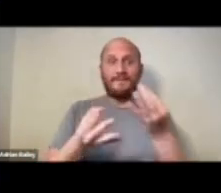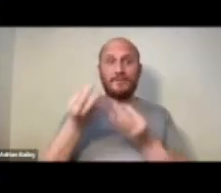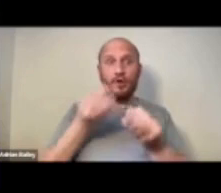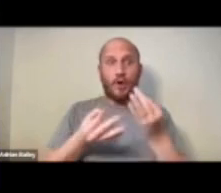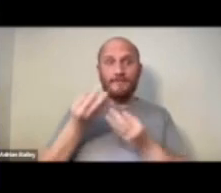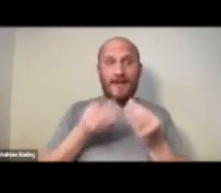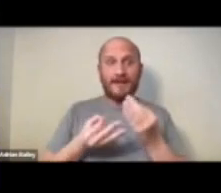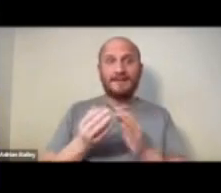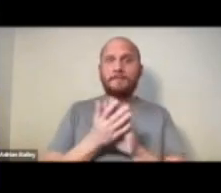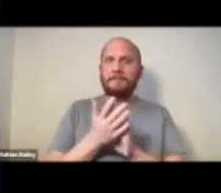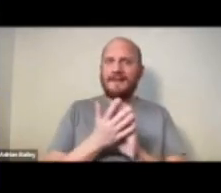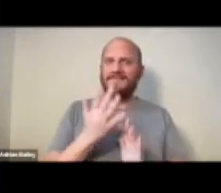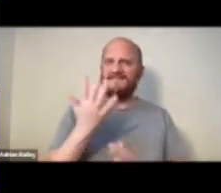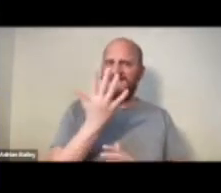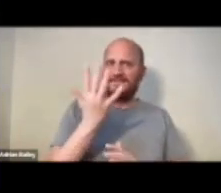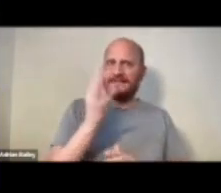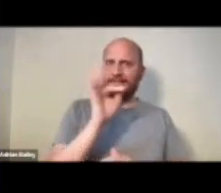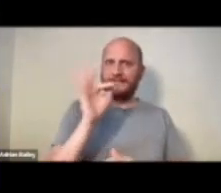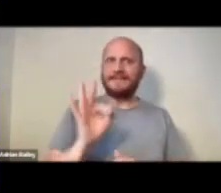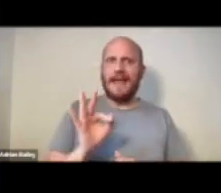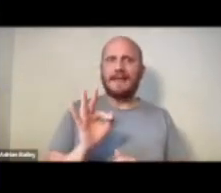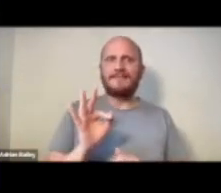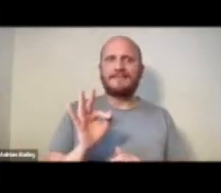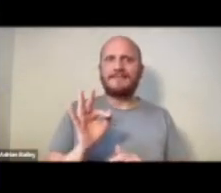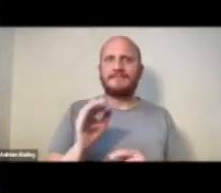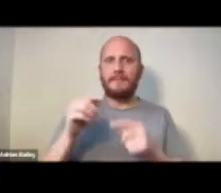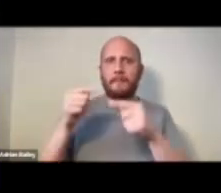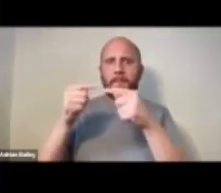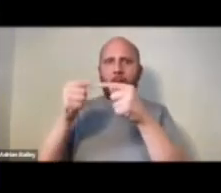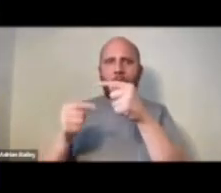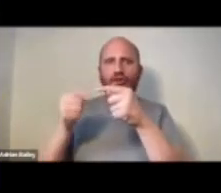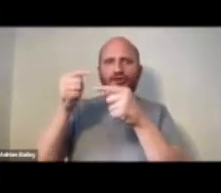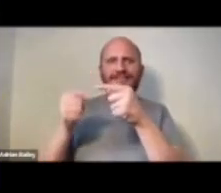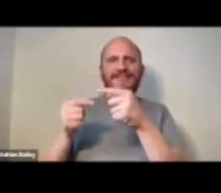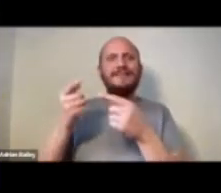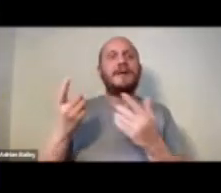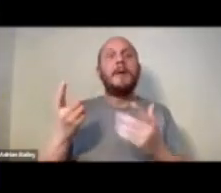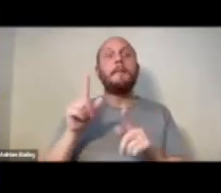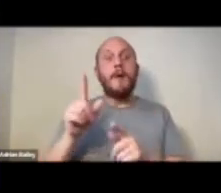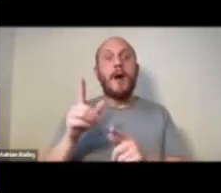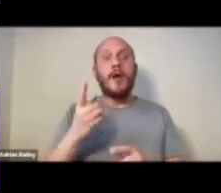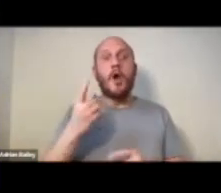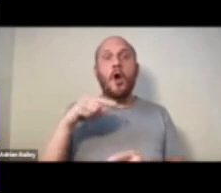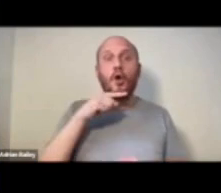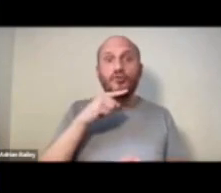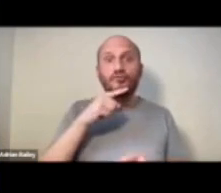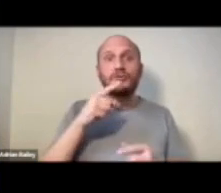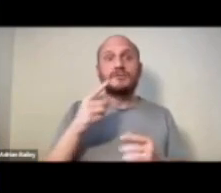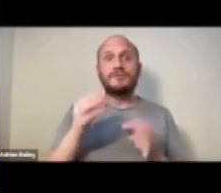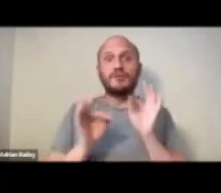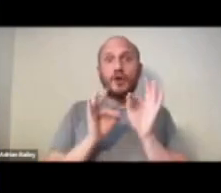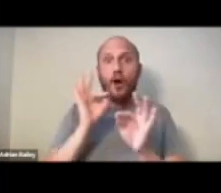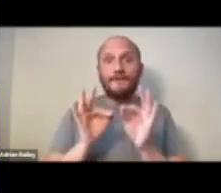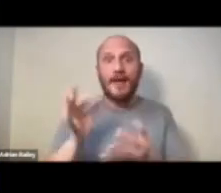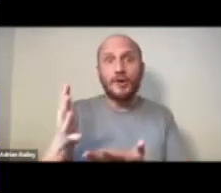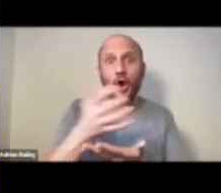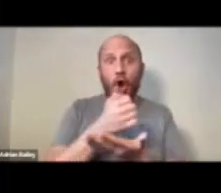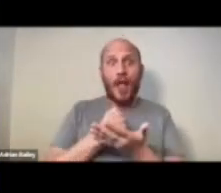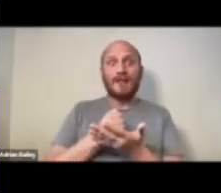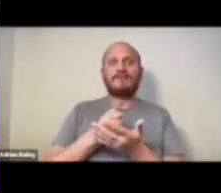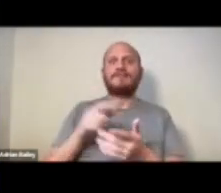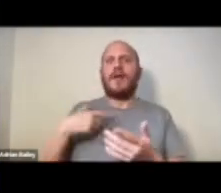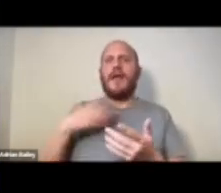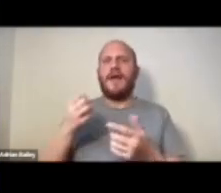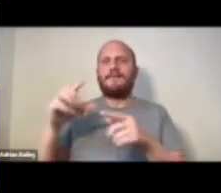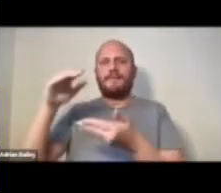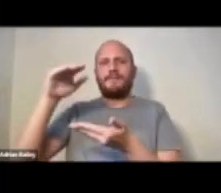collecting 100 surveys would reduce the margin of error to 10%. The effect on the margin of error is more dramatic